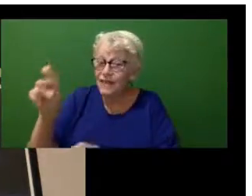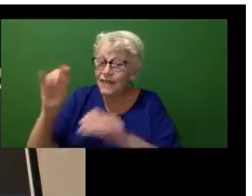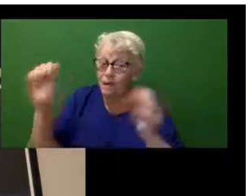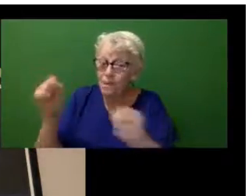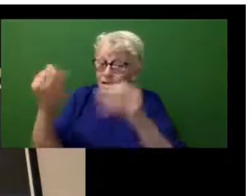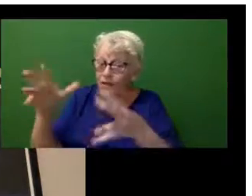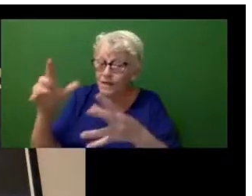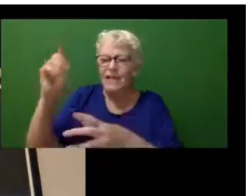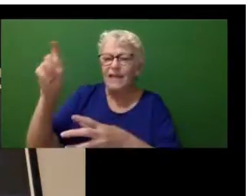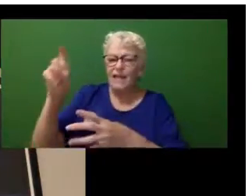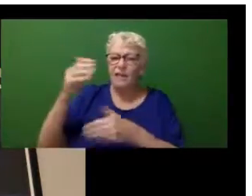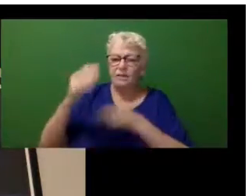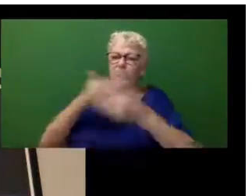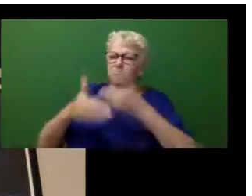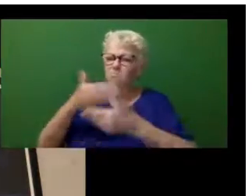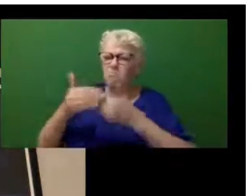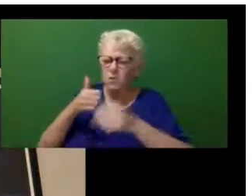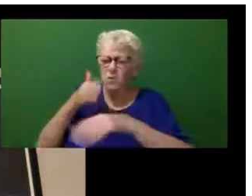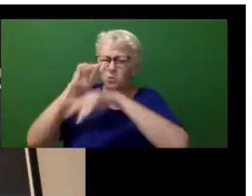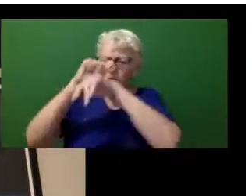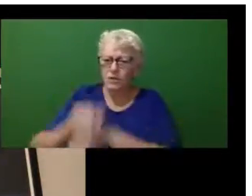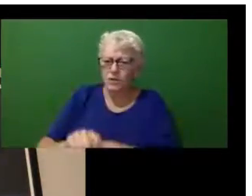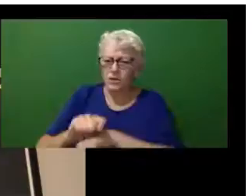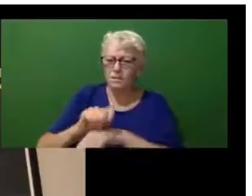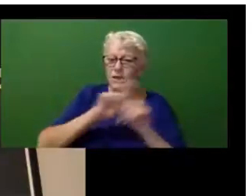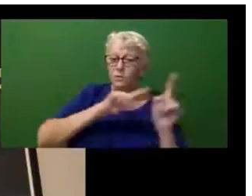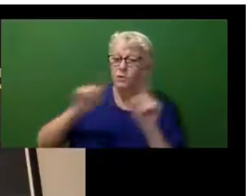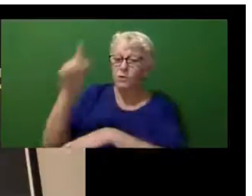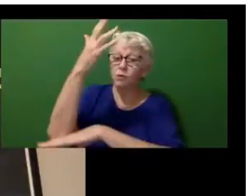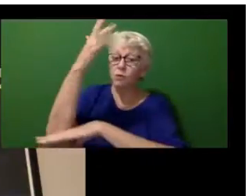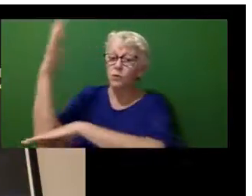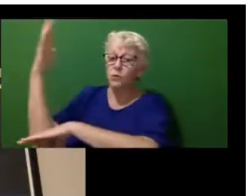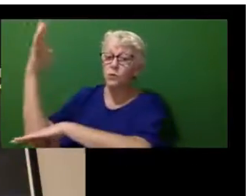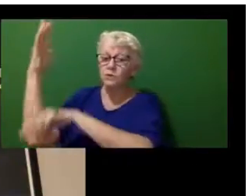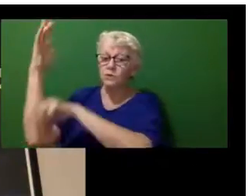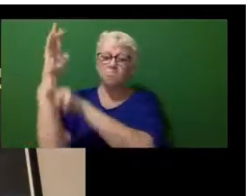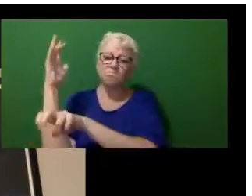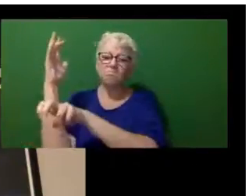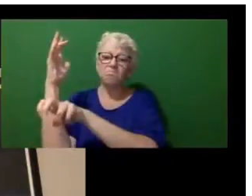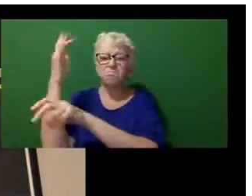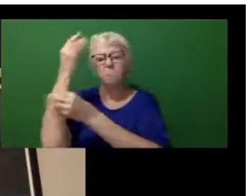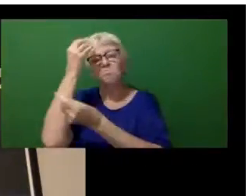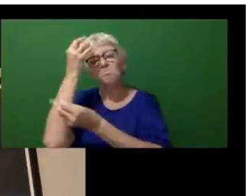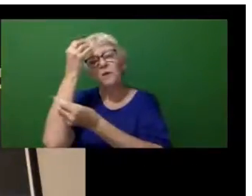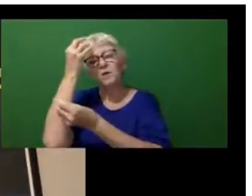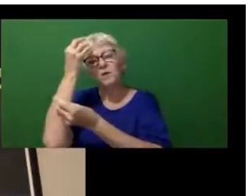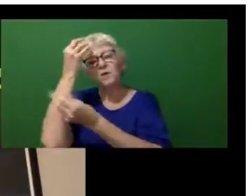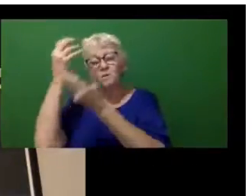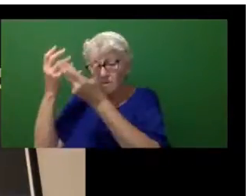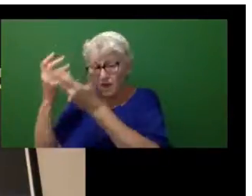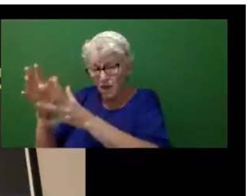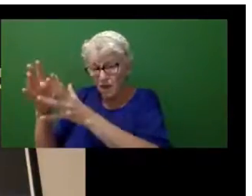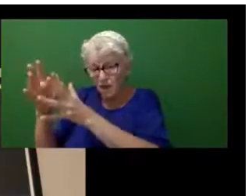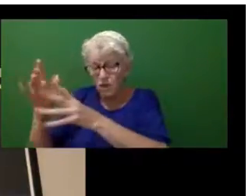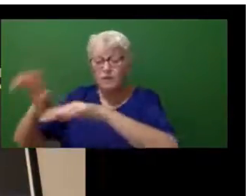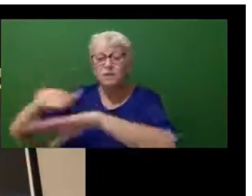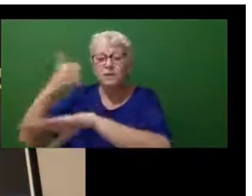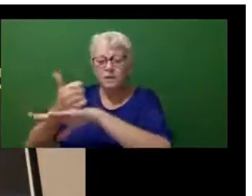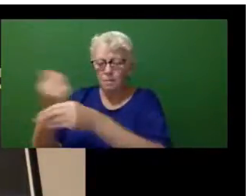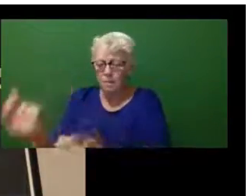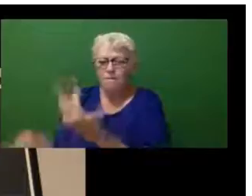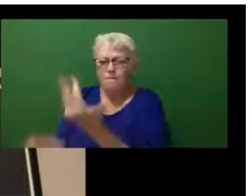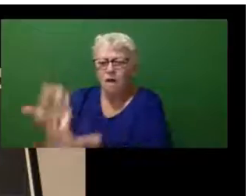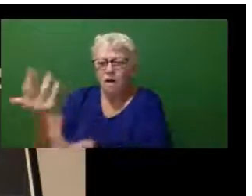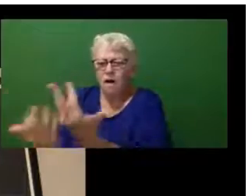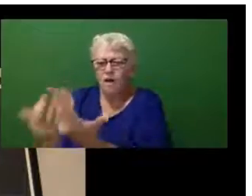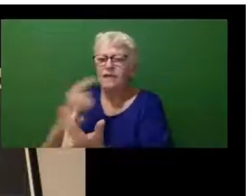miracle, there was a particular ritual he followed. He went to the woods to meditate, and after his meditation, he lit